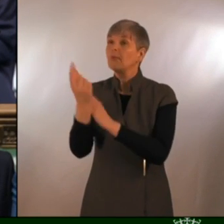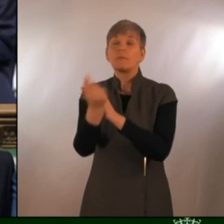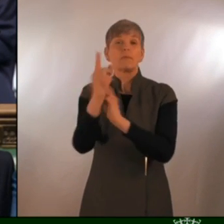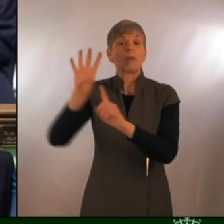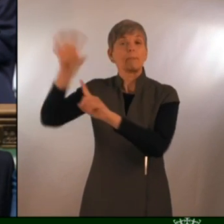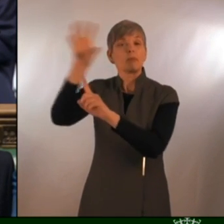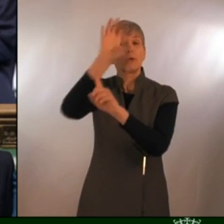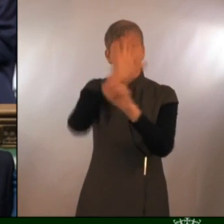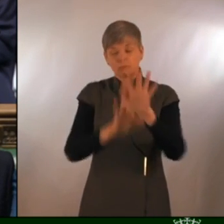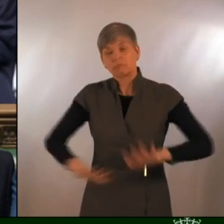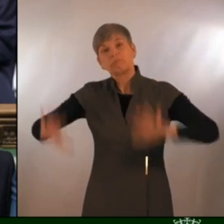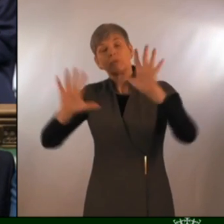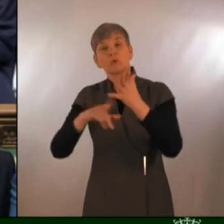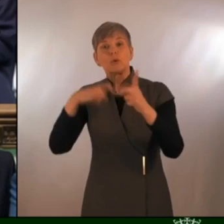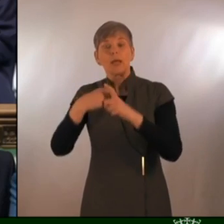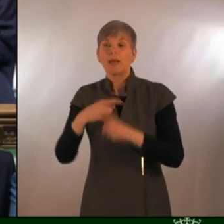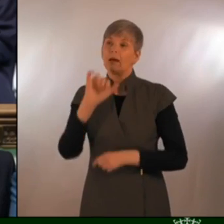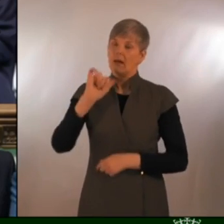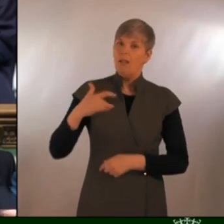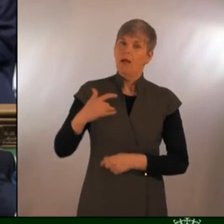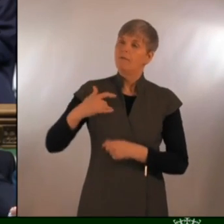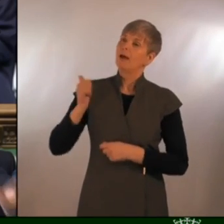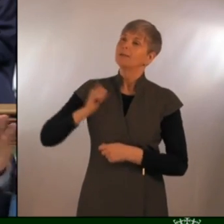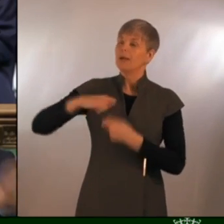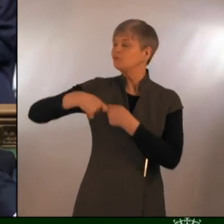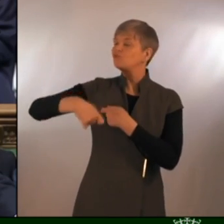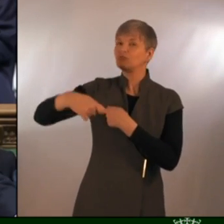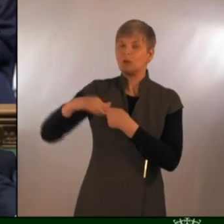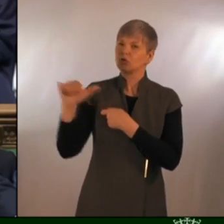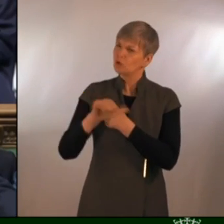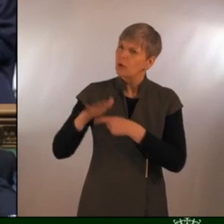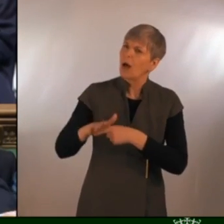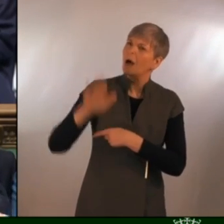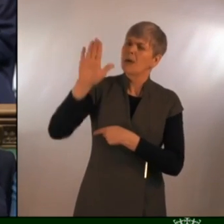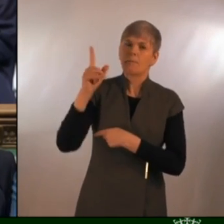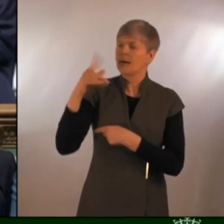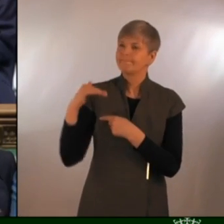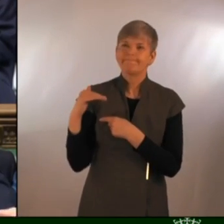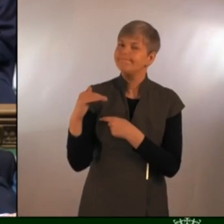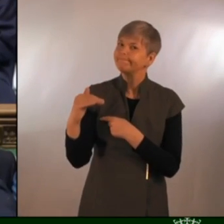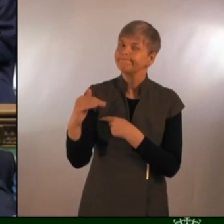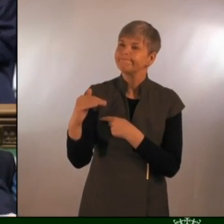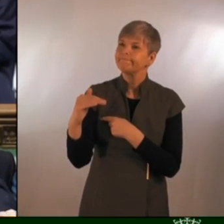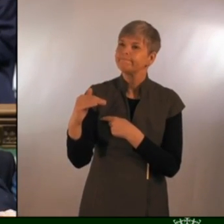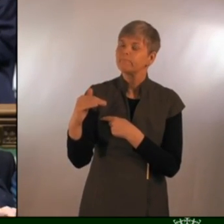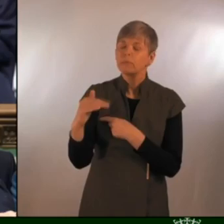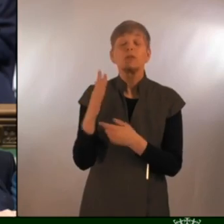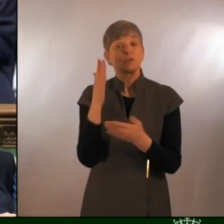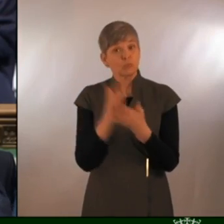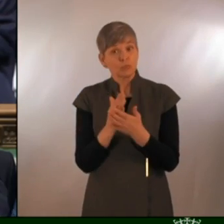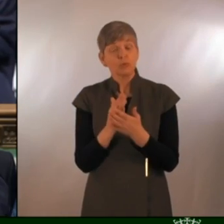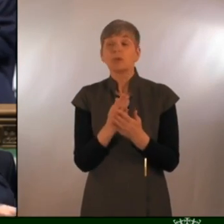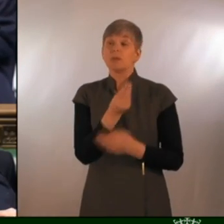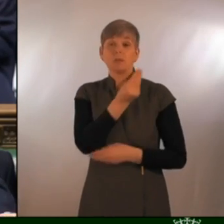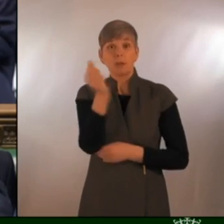are seeing life expectancy not rise in the way that we would like. And it is true that there are parts of this country where 1 in 50, for instance,